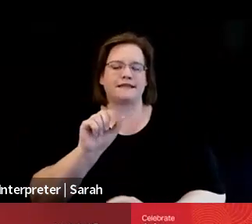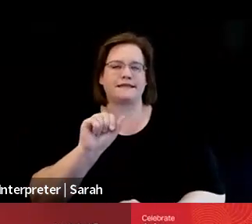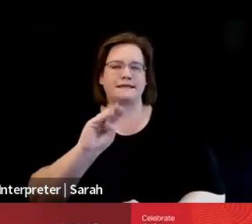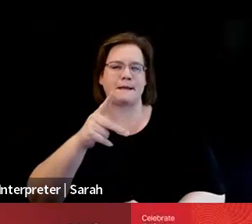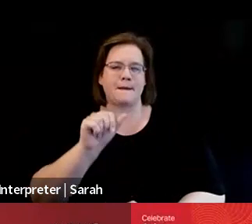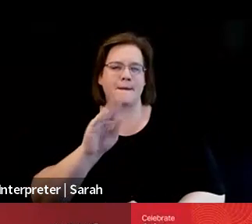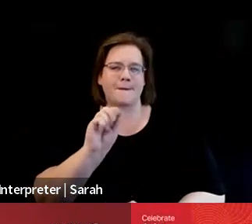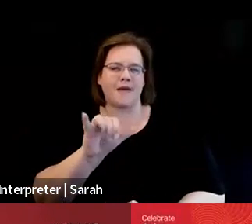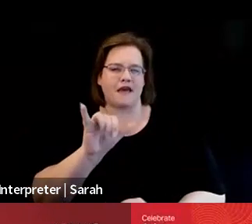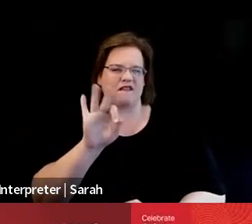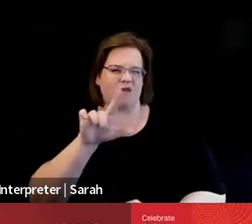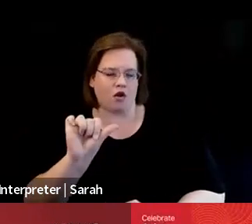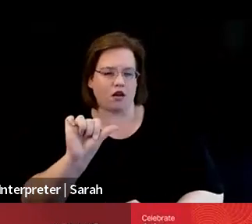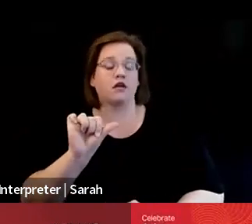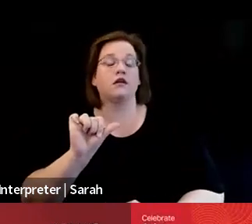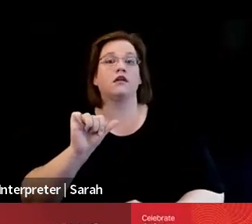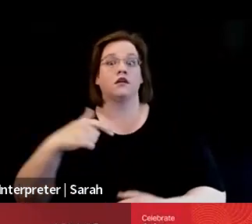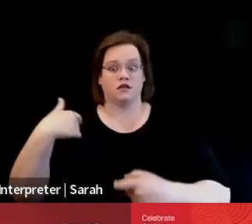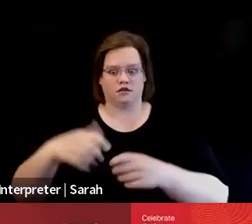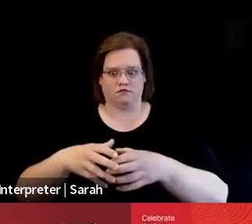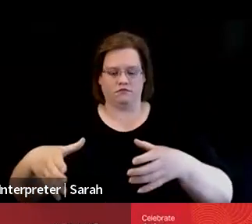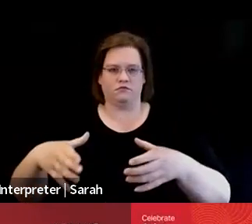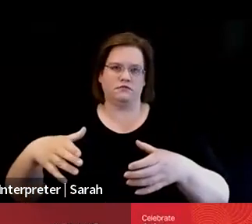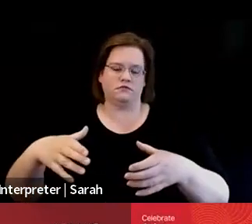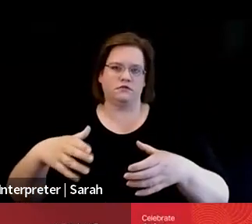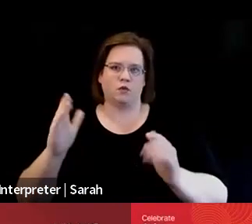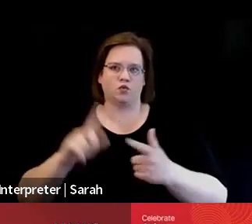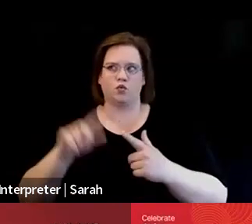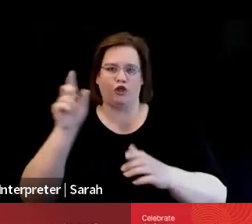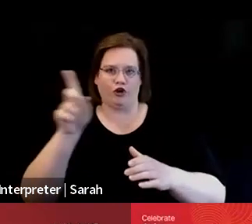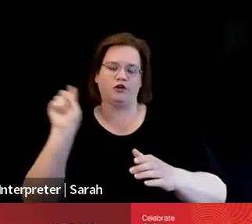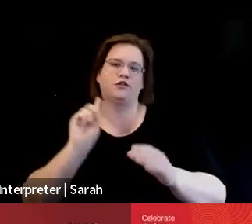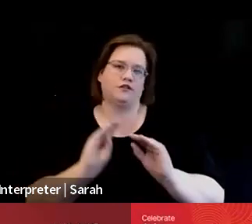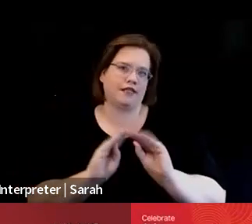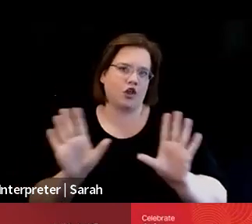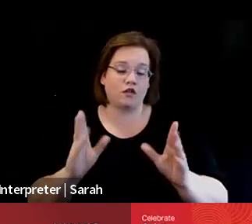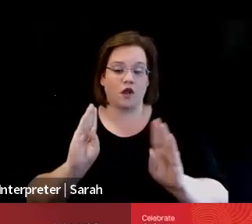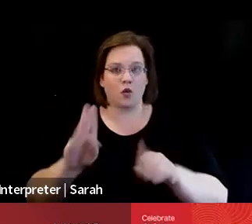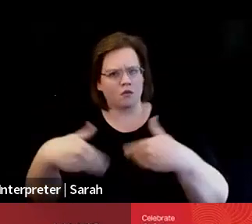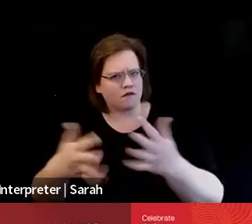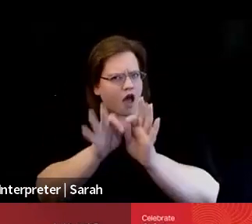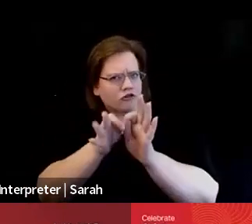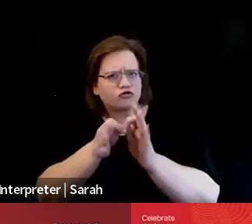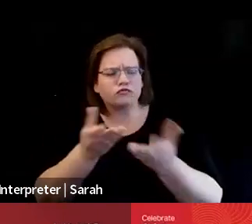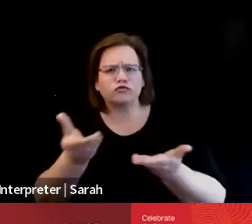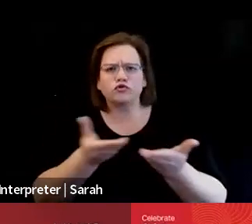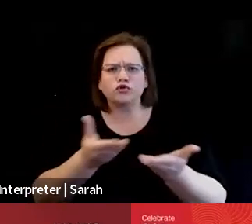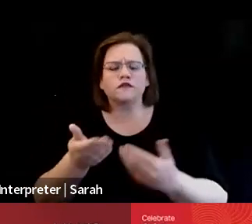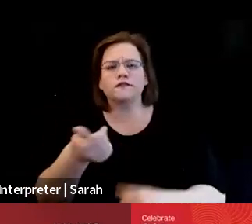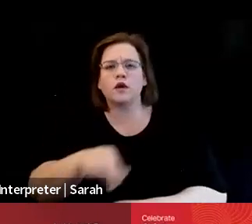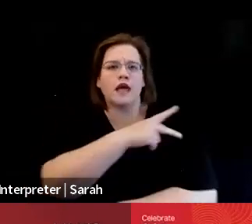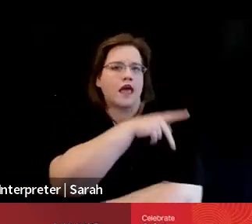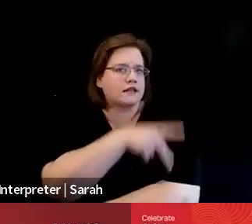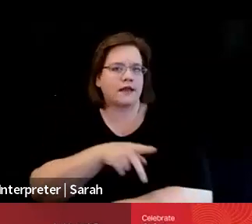for Spanish speakers are probably much stronger than for other populations. Clearly, we provide interpreter services to any patient who